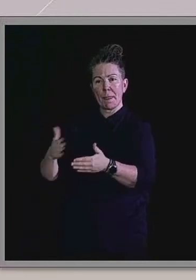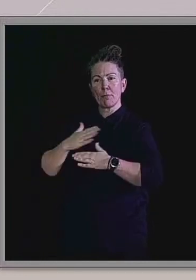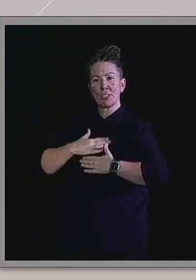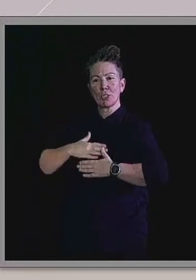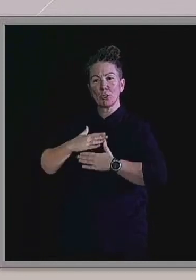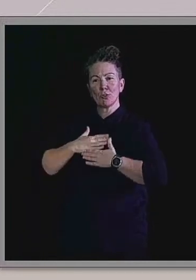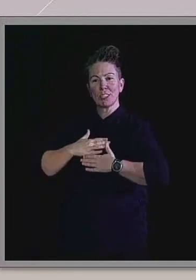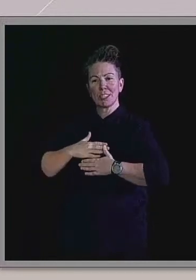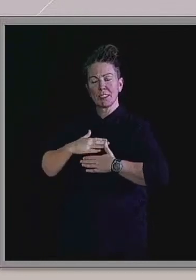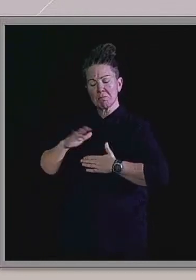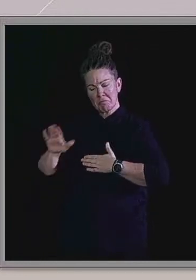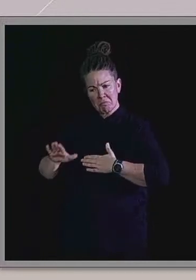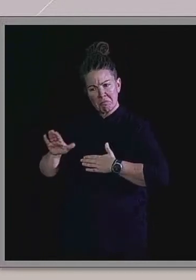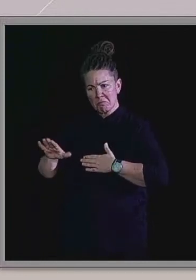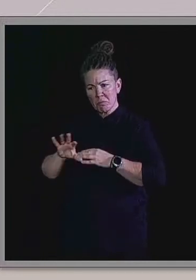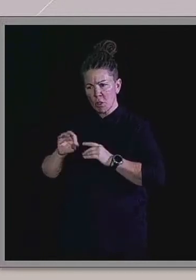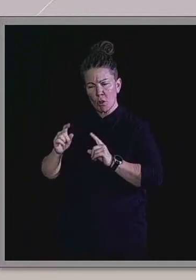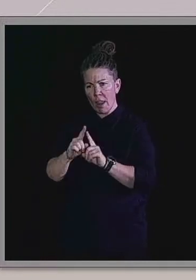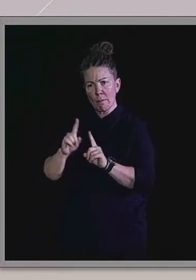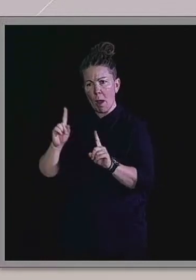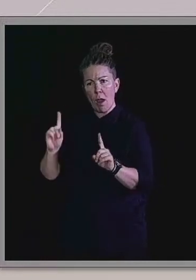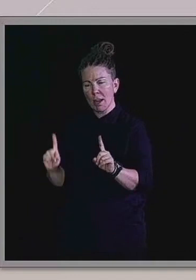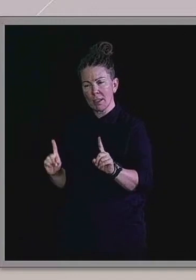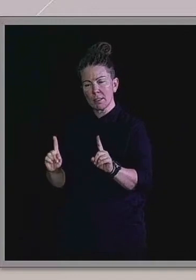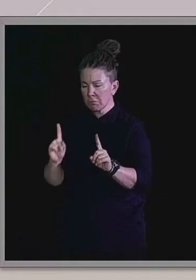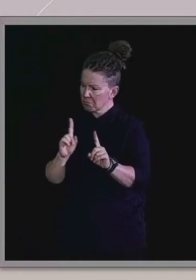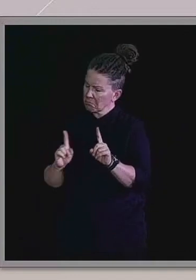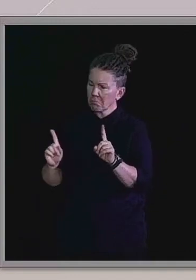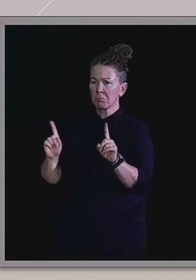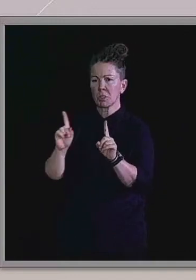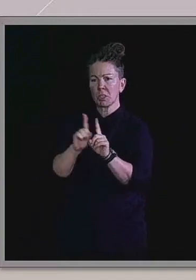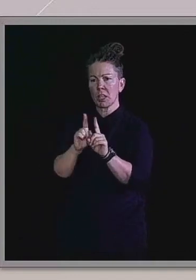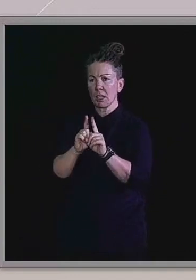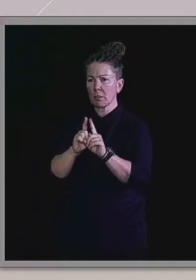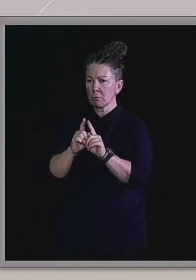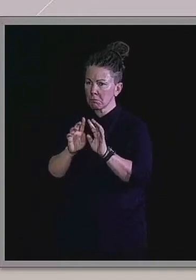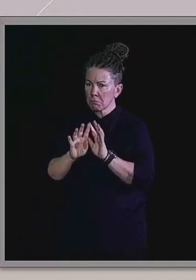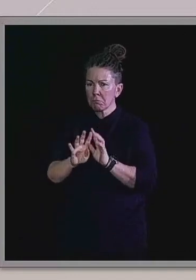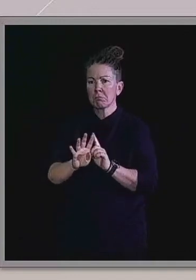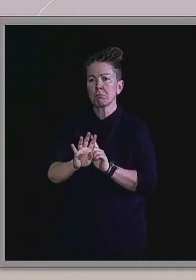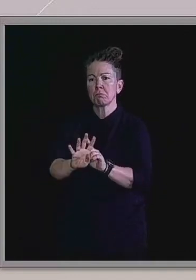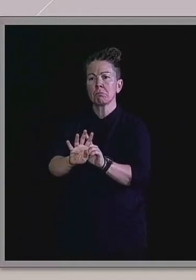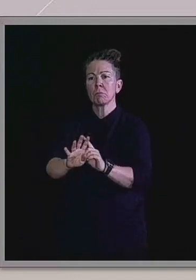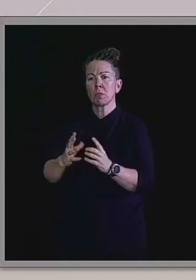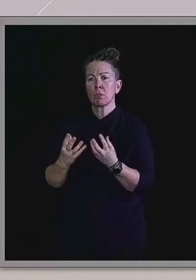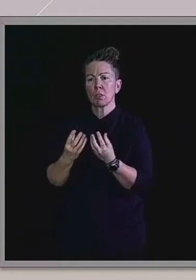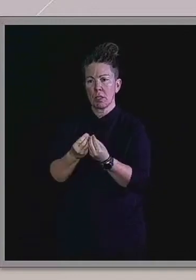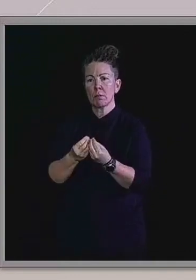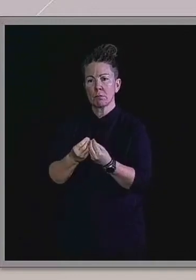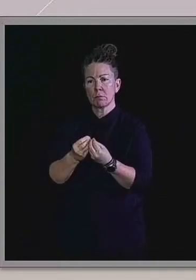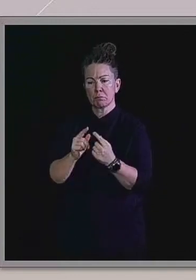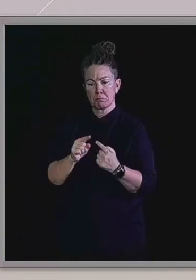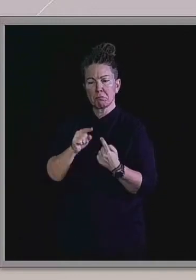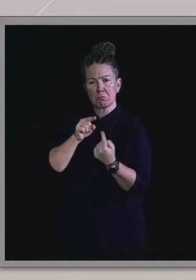that no one's leaving you behind, and we can find opportunities through these other means in our communities through culture